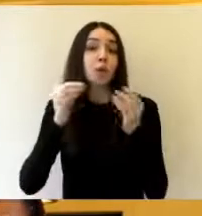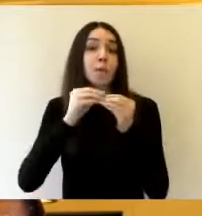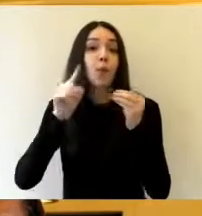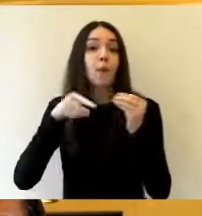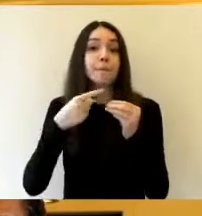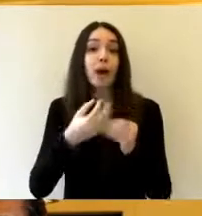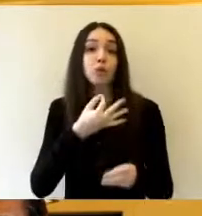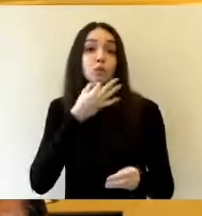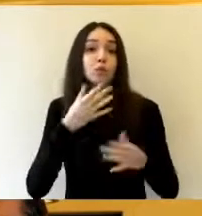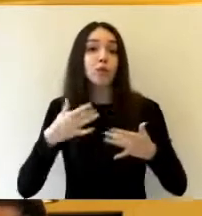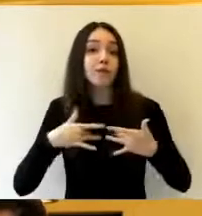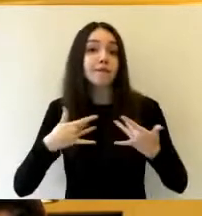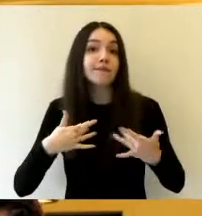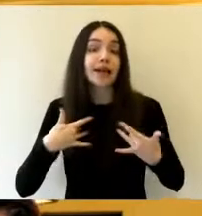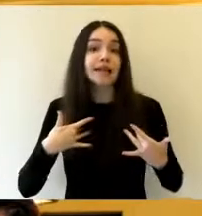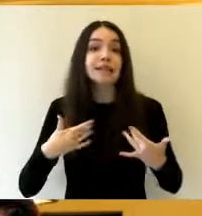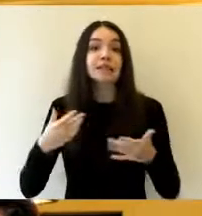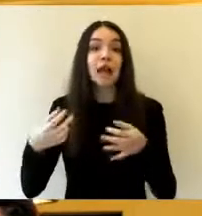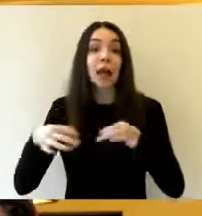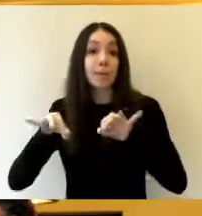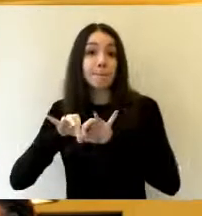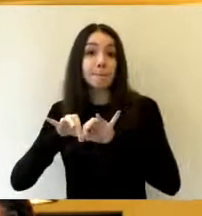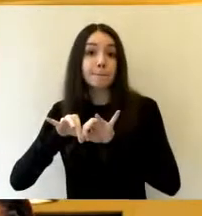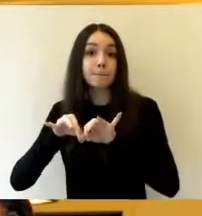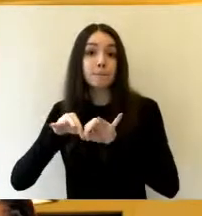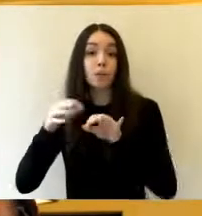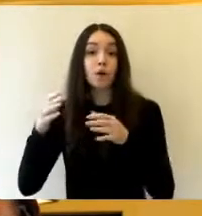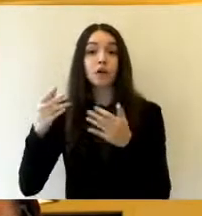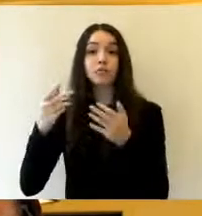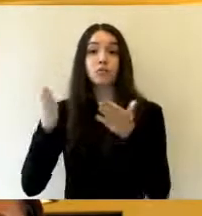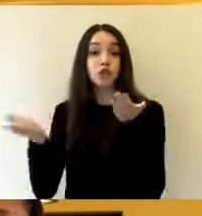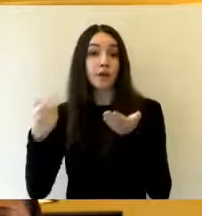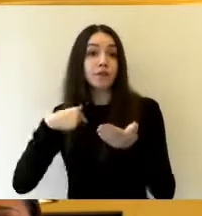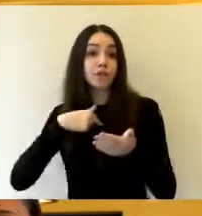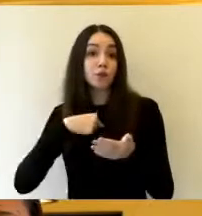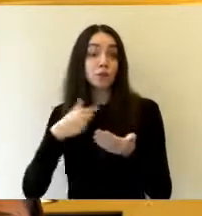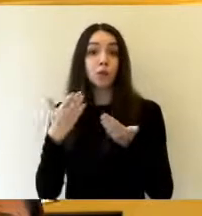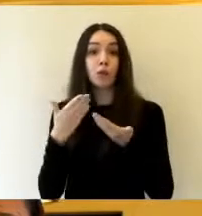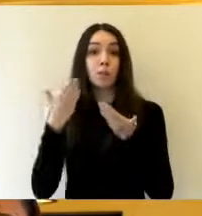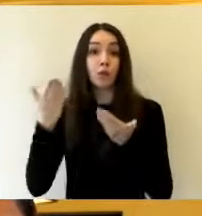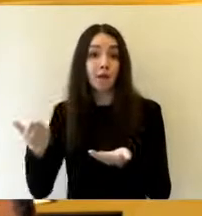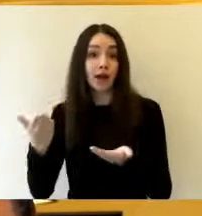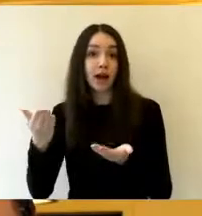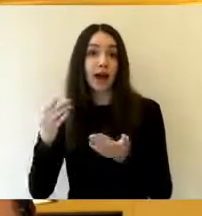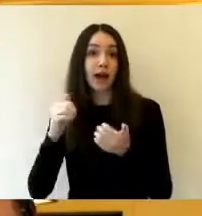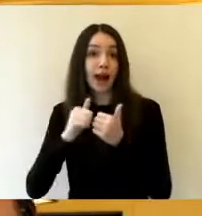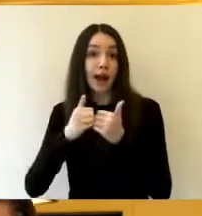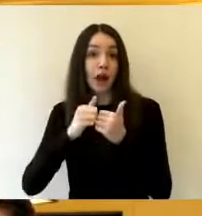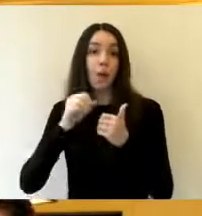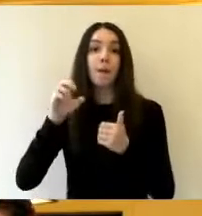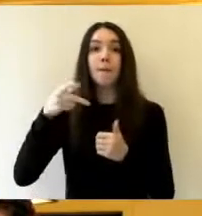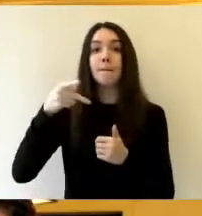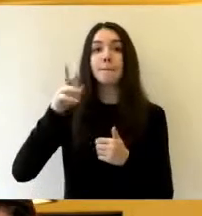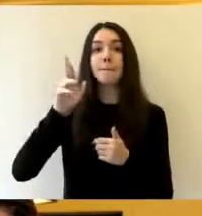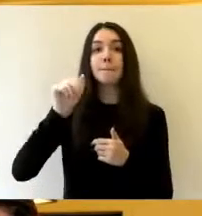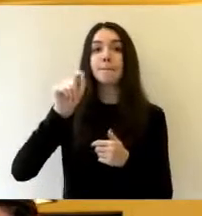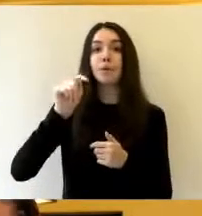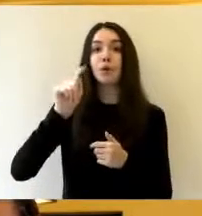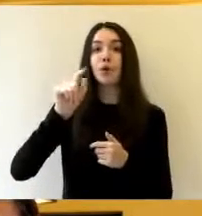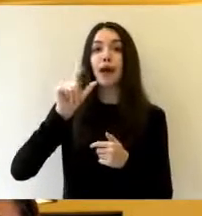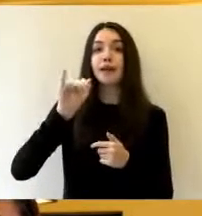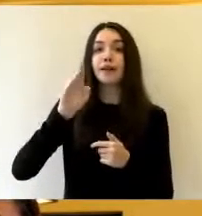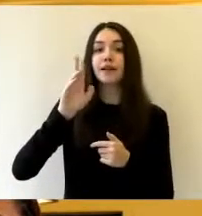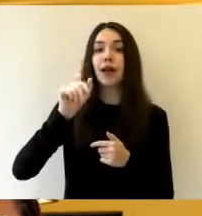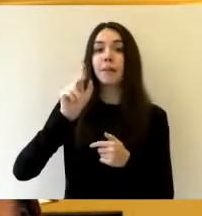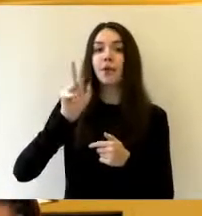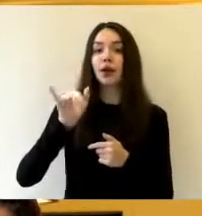many essential services that we provide to the Baltimore community at our website, prattlibrary.org.